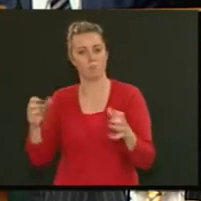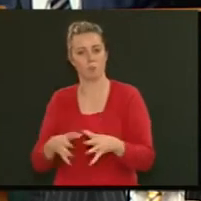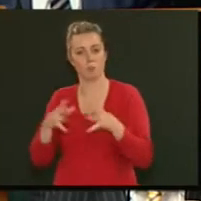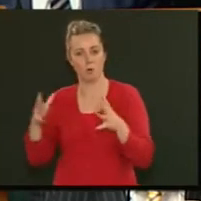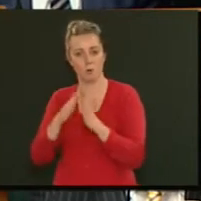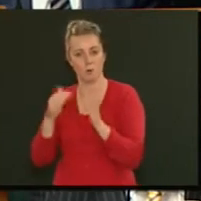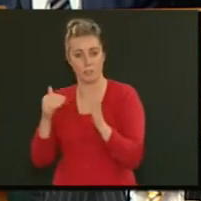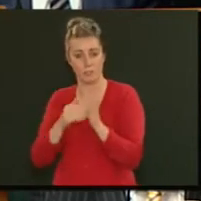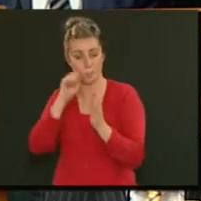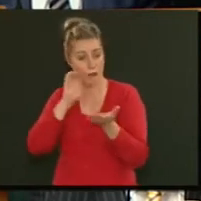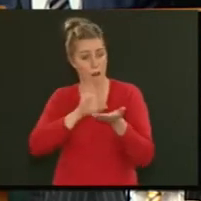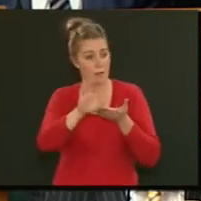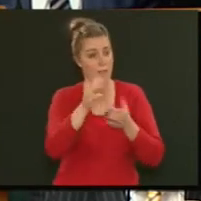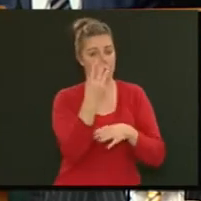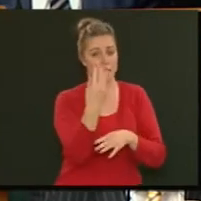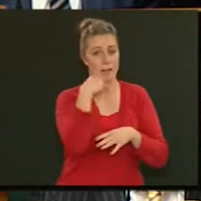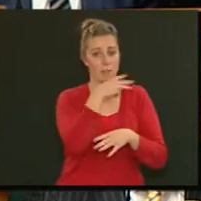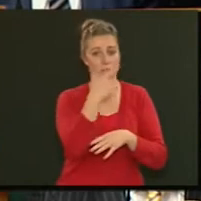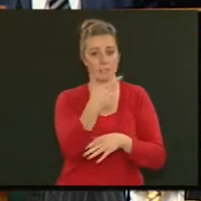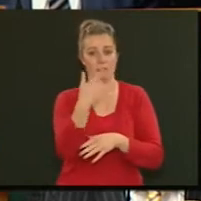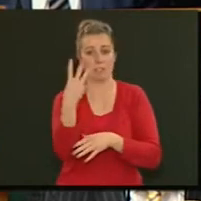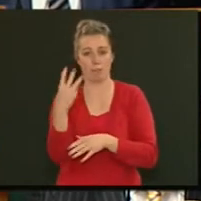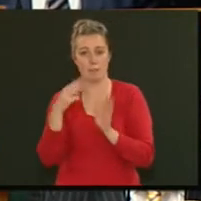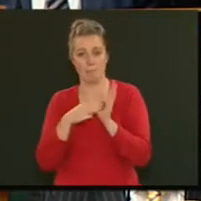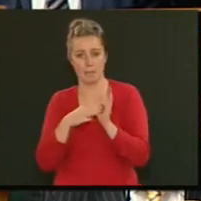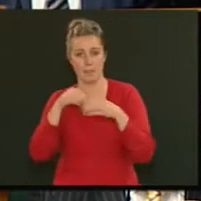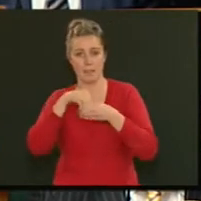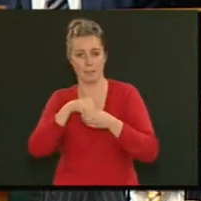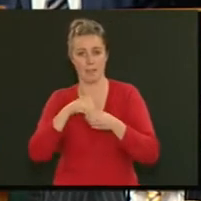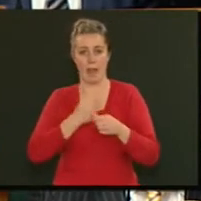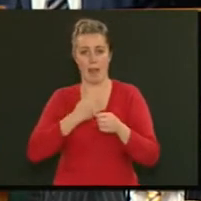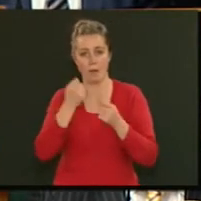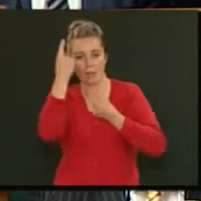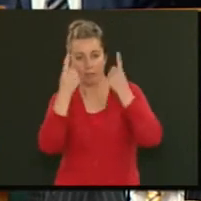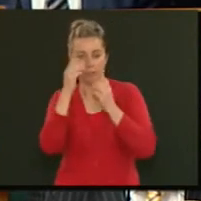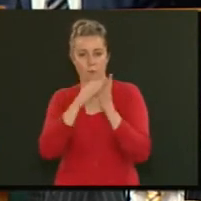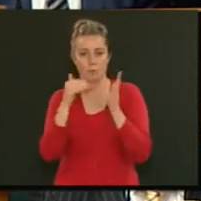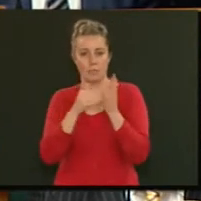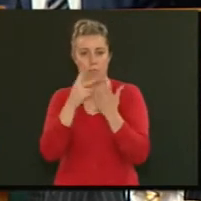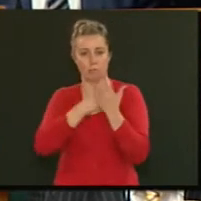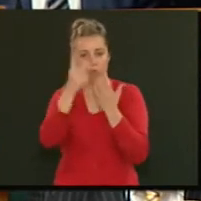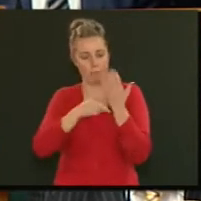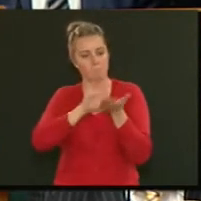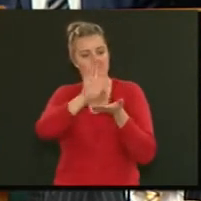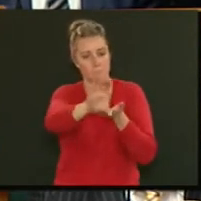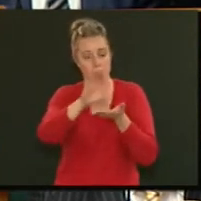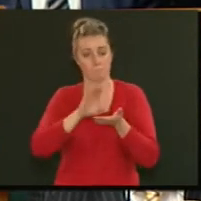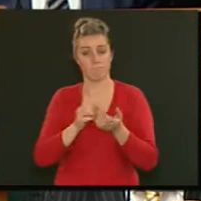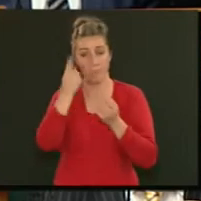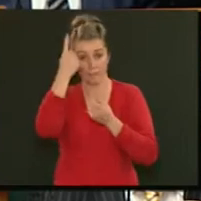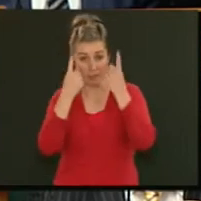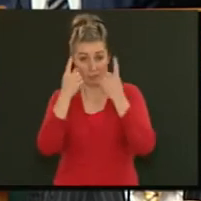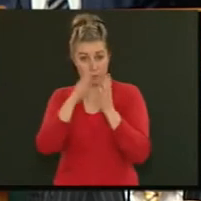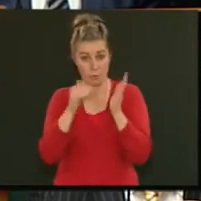is allocating $373 million in the second round of our Innovative New Zealand program. Innovative New Zealand is a series